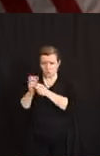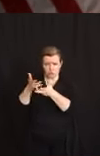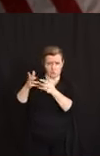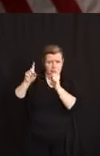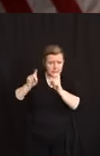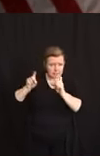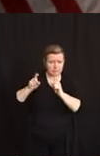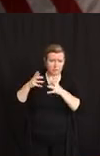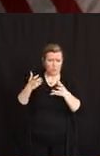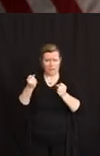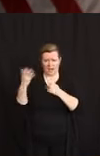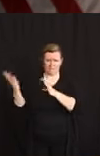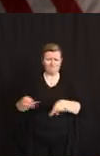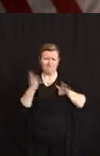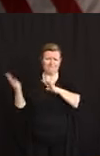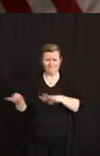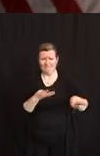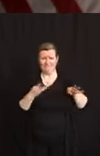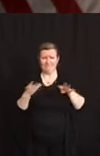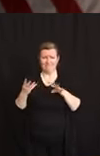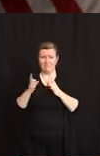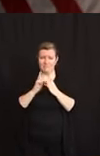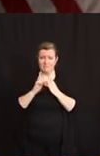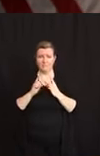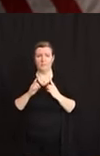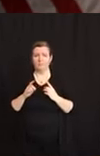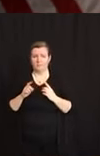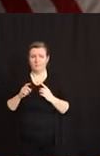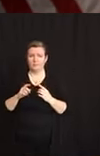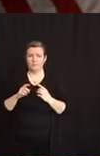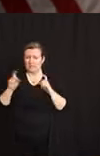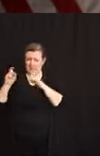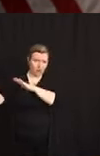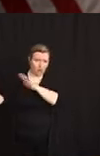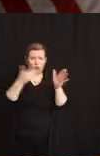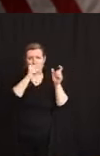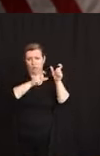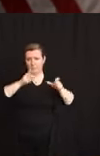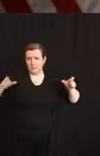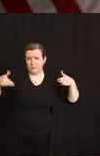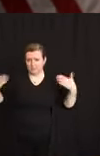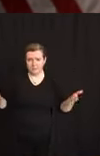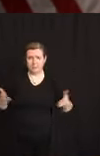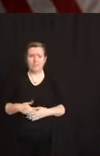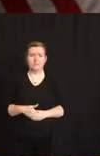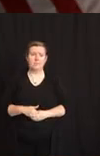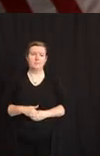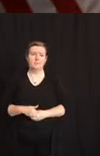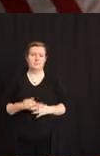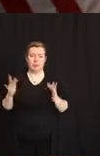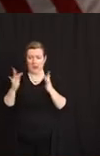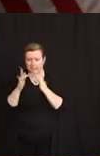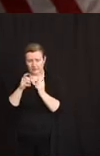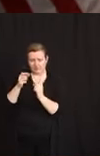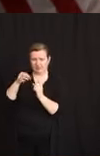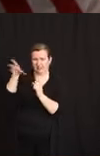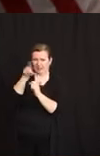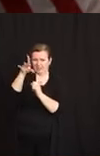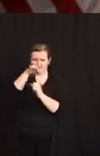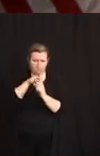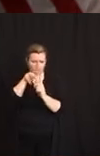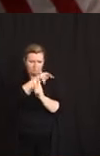nimble. Isolation so that we have the confidence we can look you in the eye and say, you know what, we think it's safe to